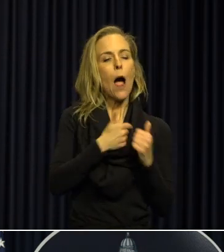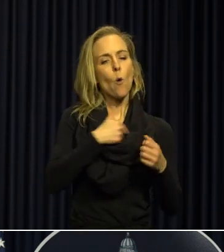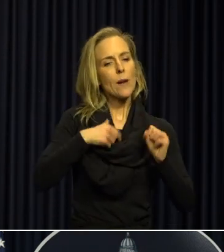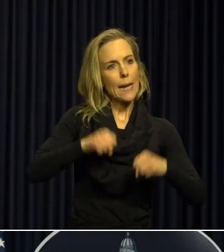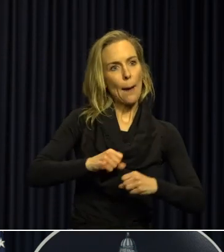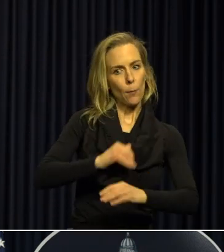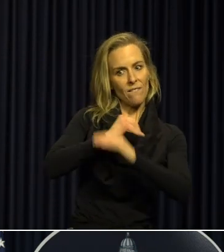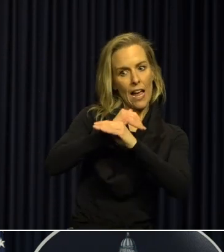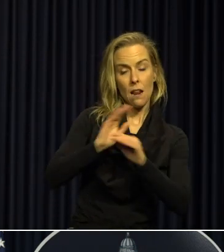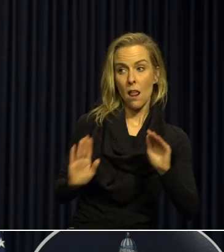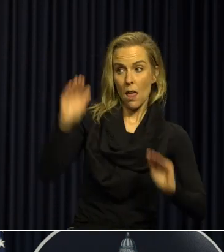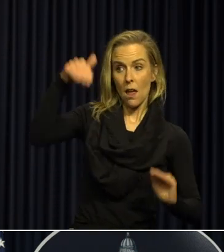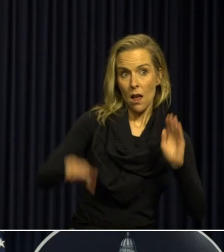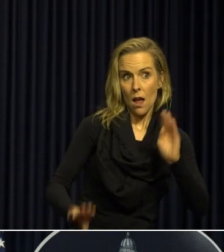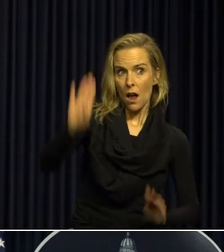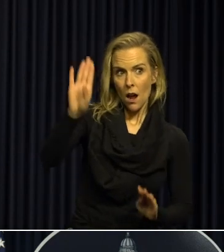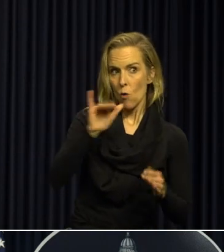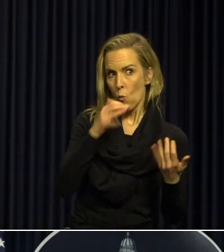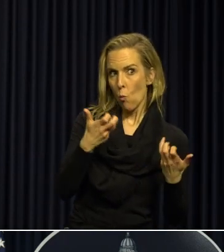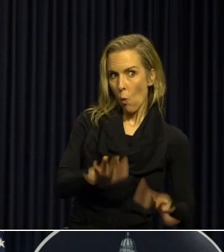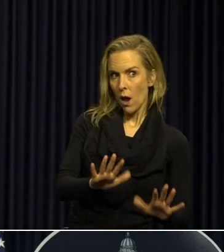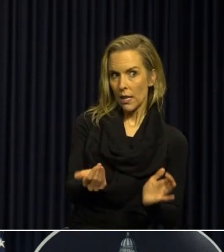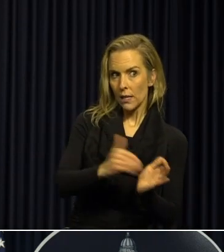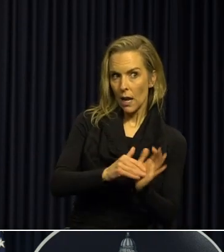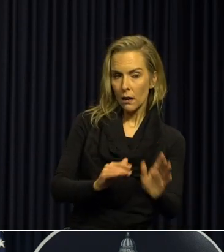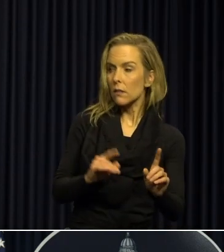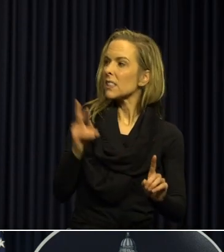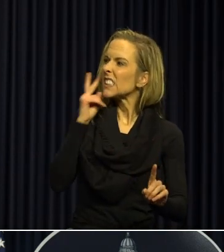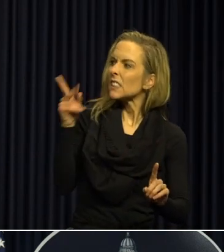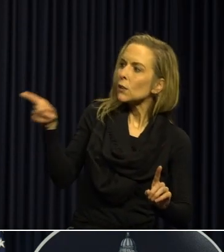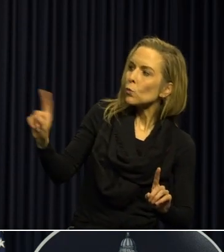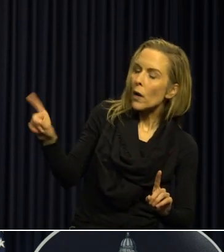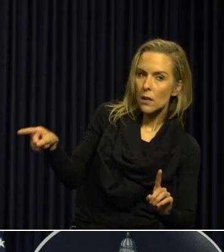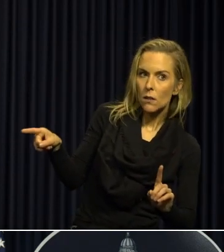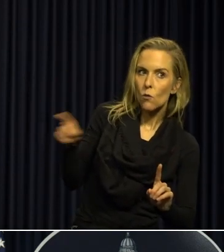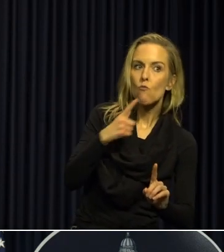more of right here on the red line.